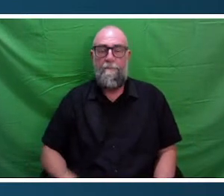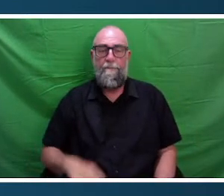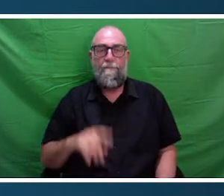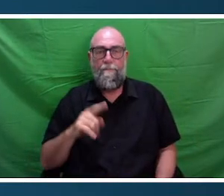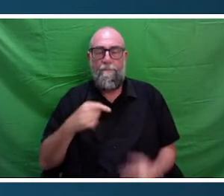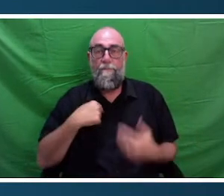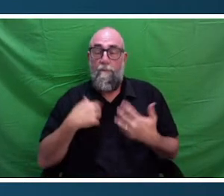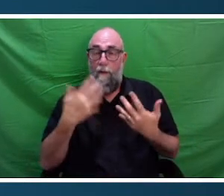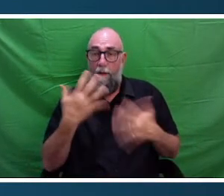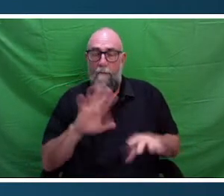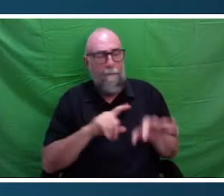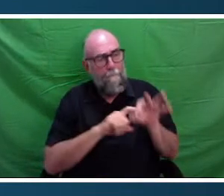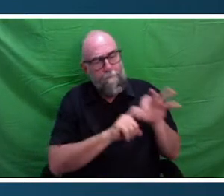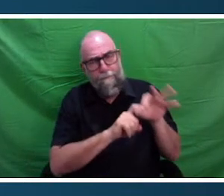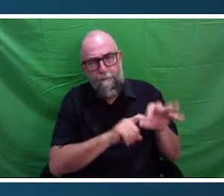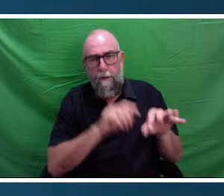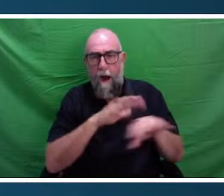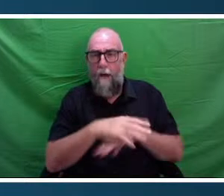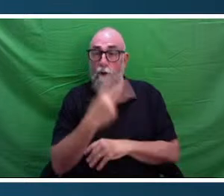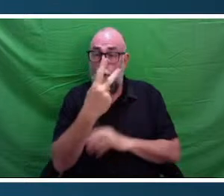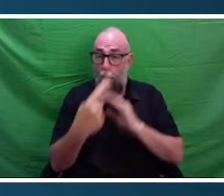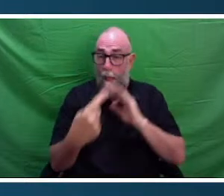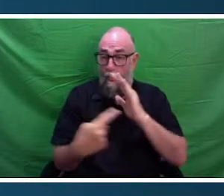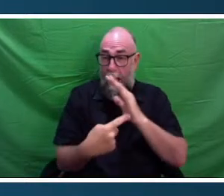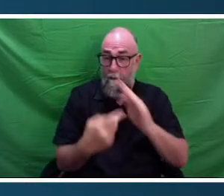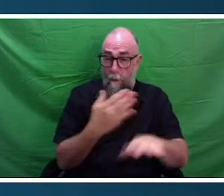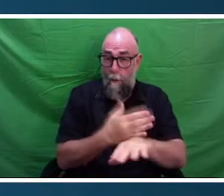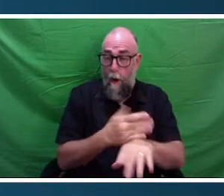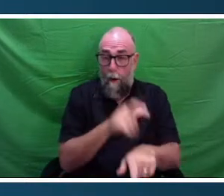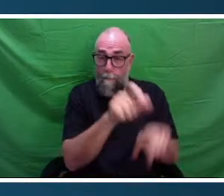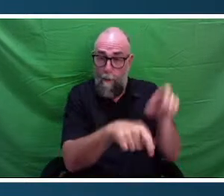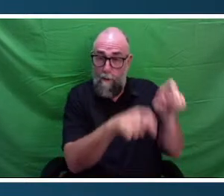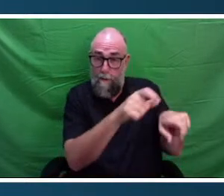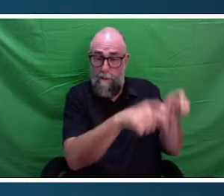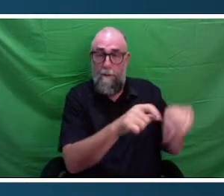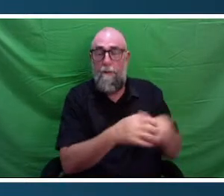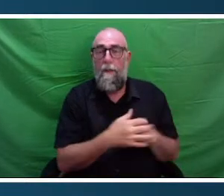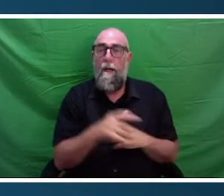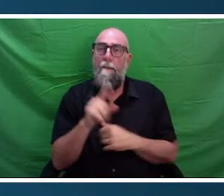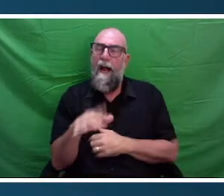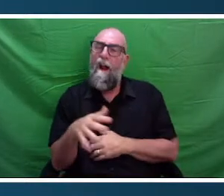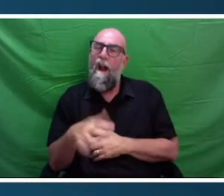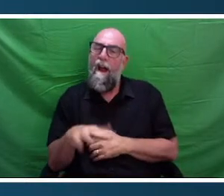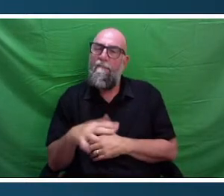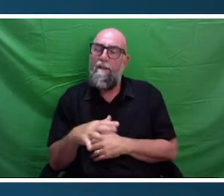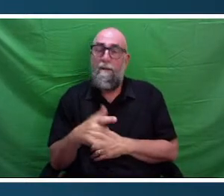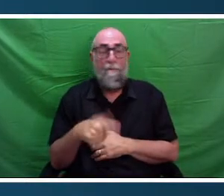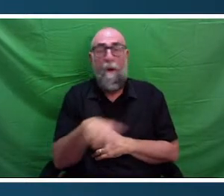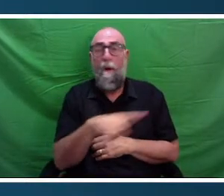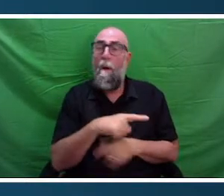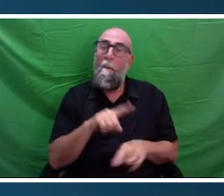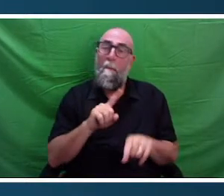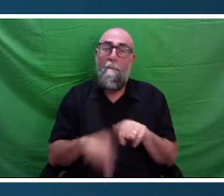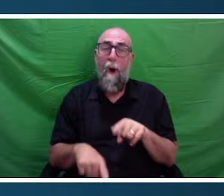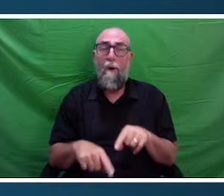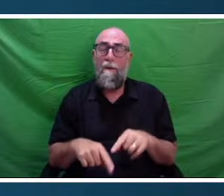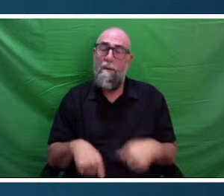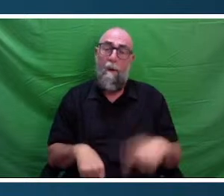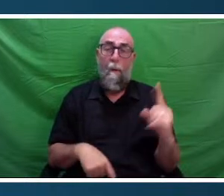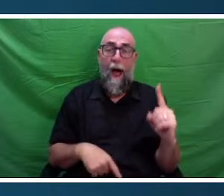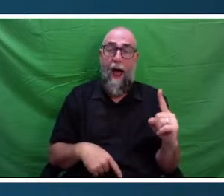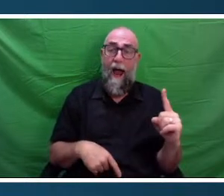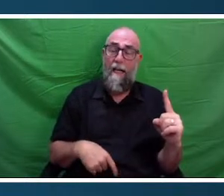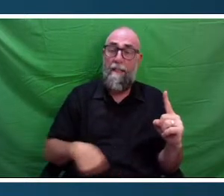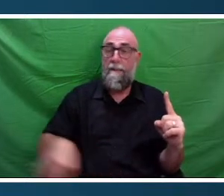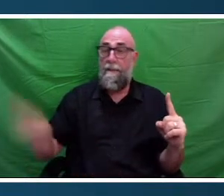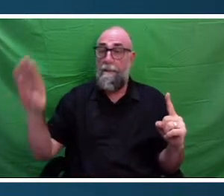about 2,000 workers, and we find that on average, in general, across all of them, people seem to be very satisfied. On a scale of 1 to 10, they're